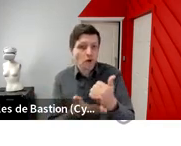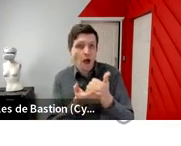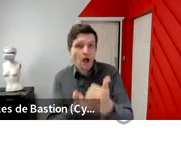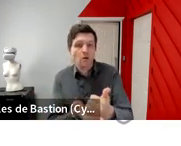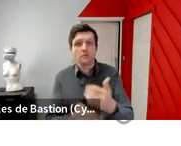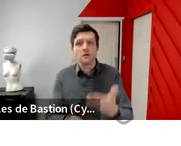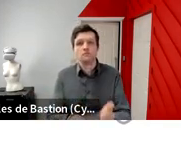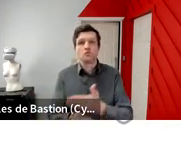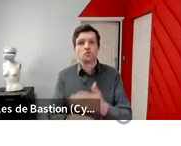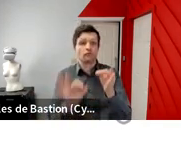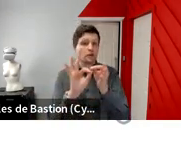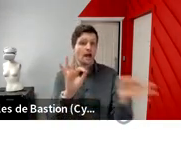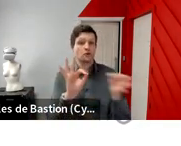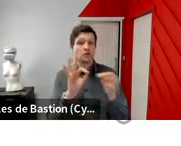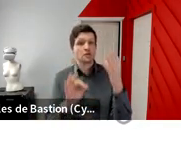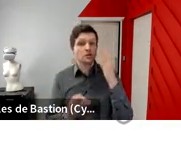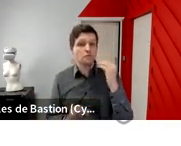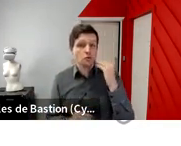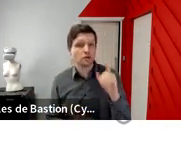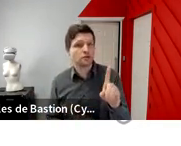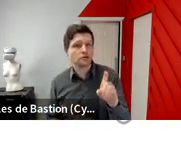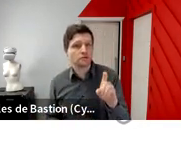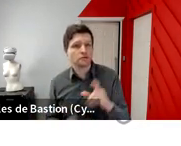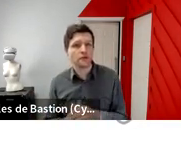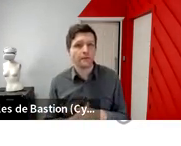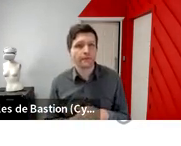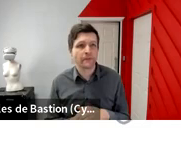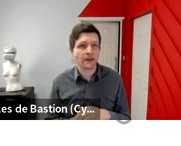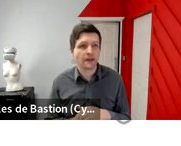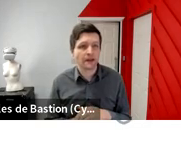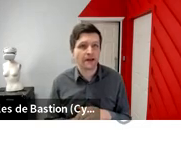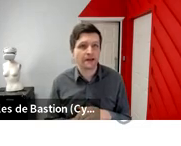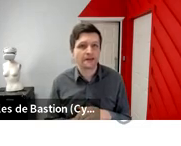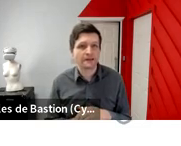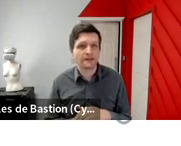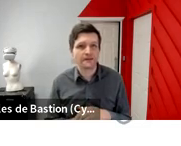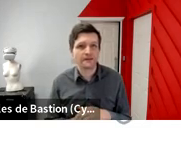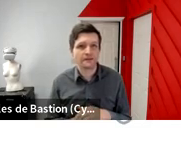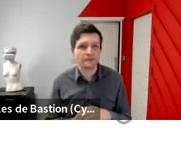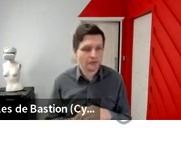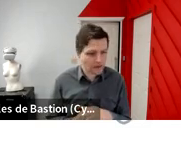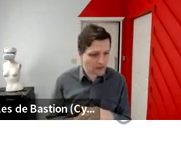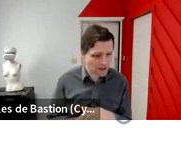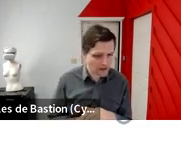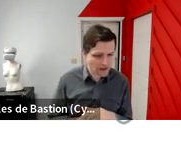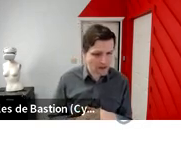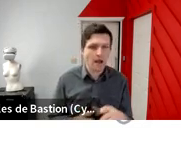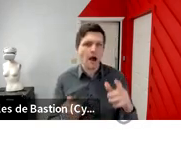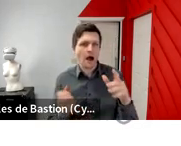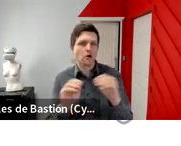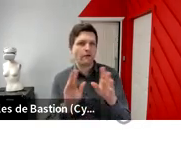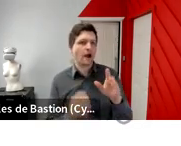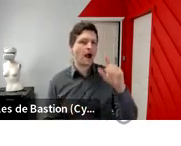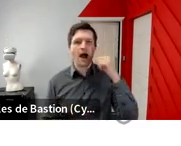Can we use eye recognition to improve the caption experience or